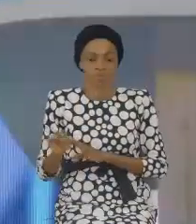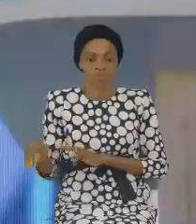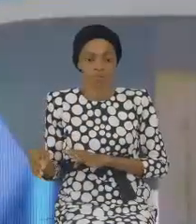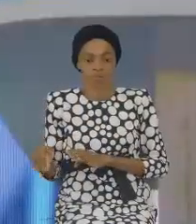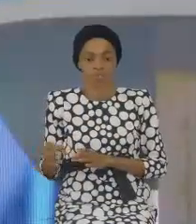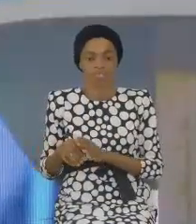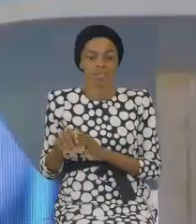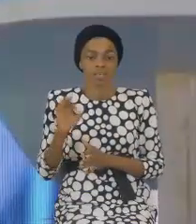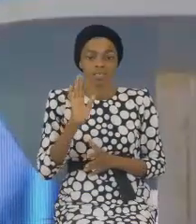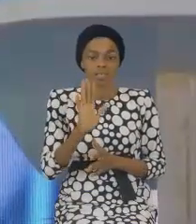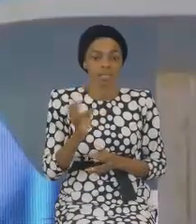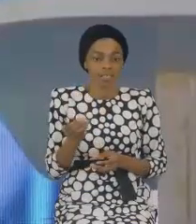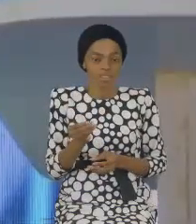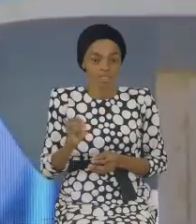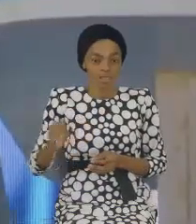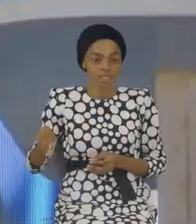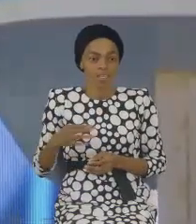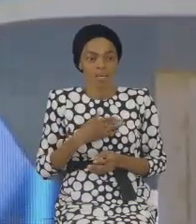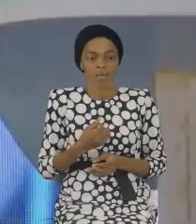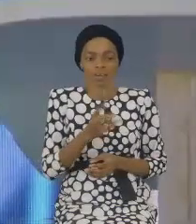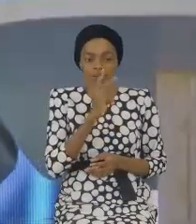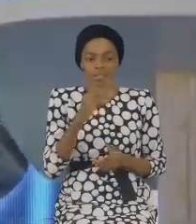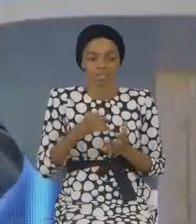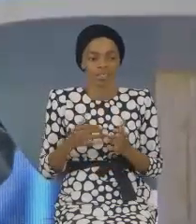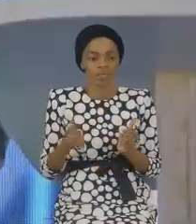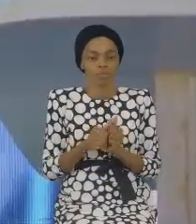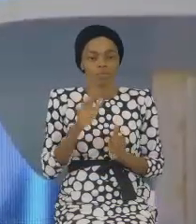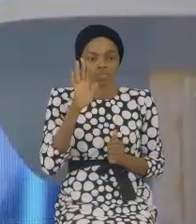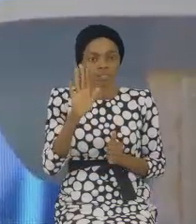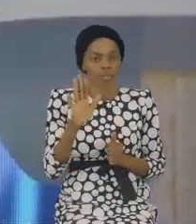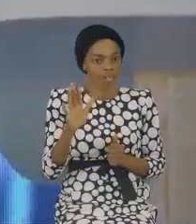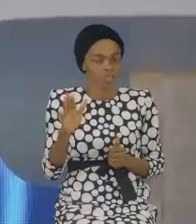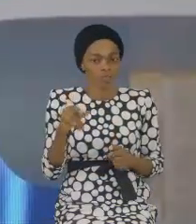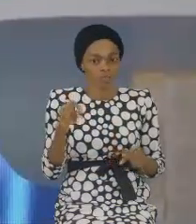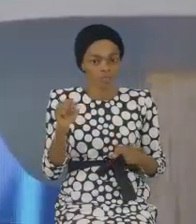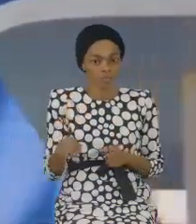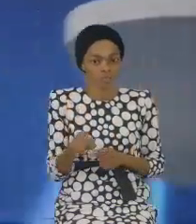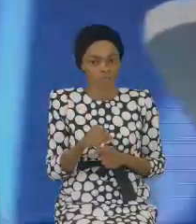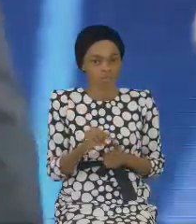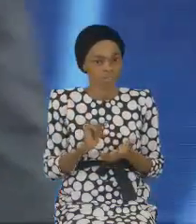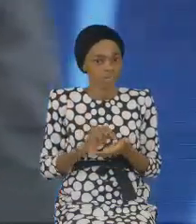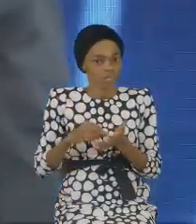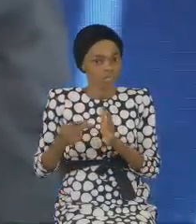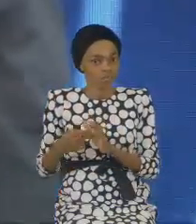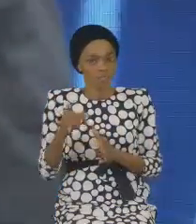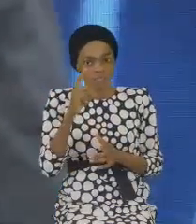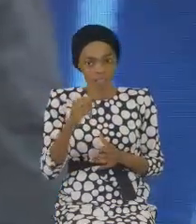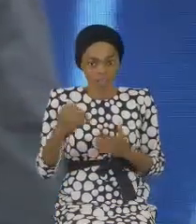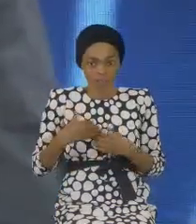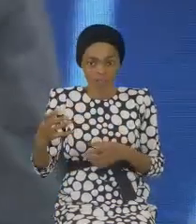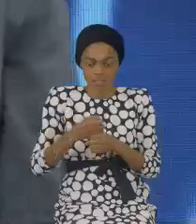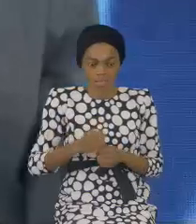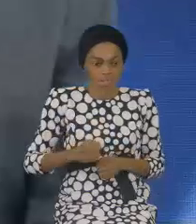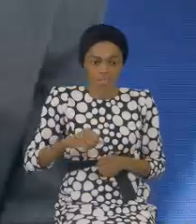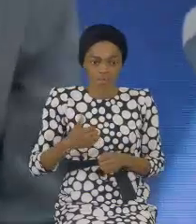thy seed and watered it with thy foot." That is, they'll have to take you know, jerry can or